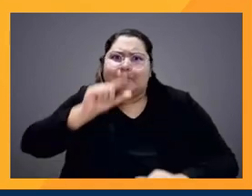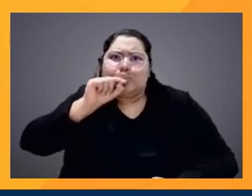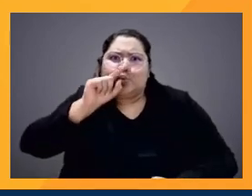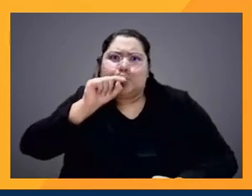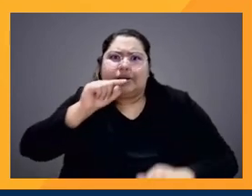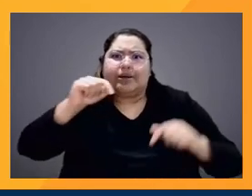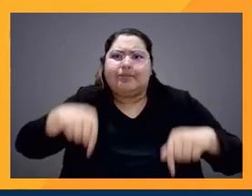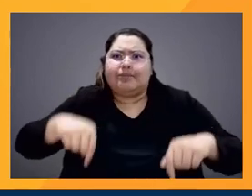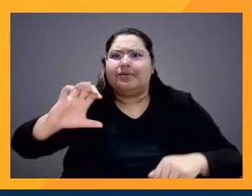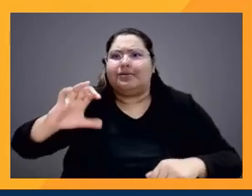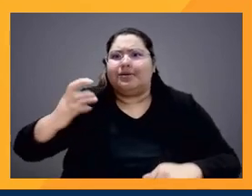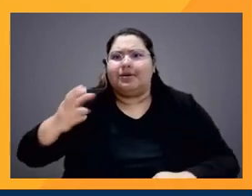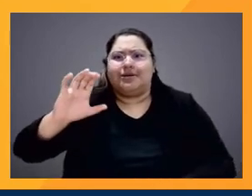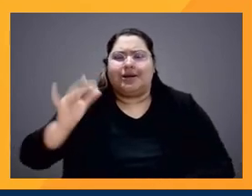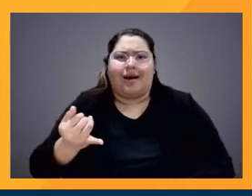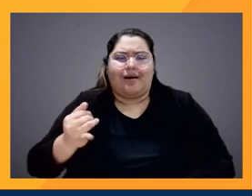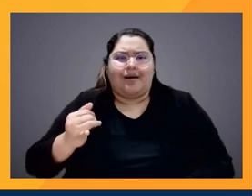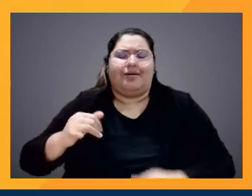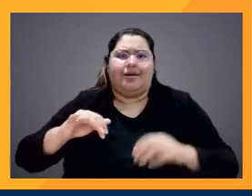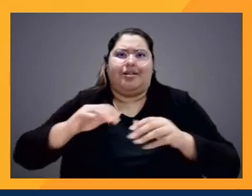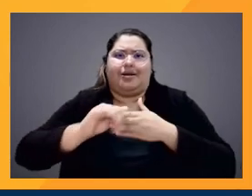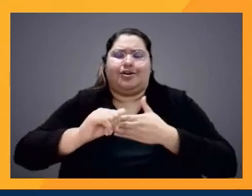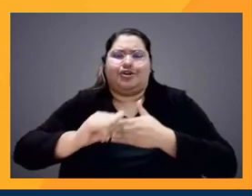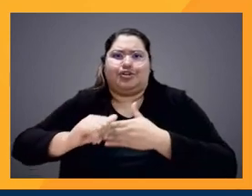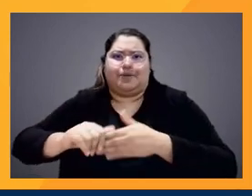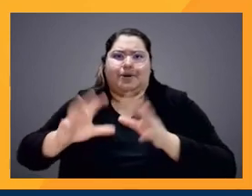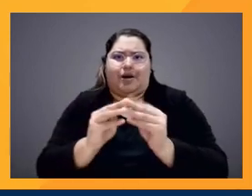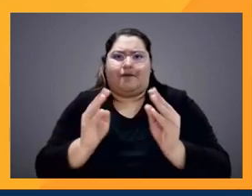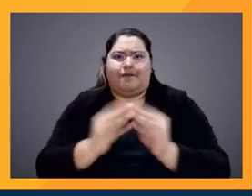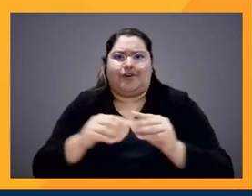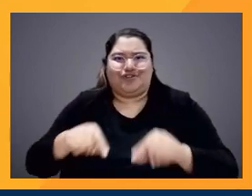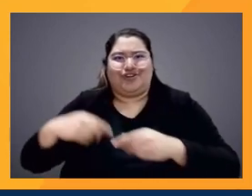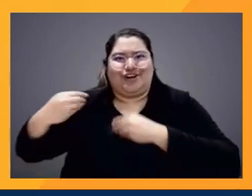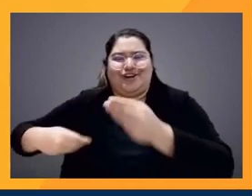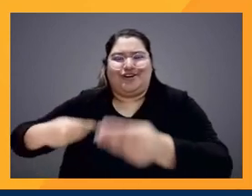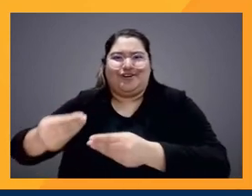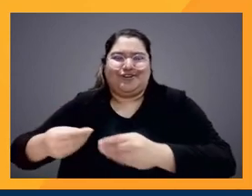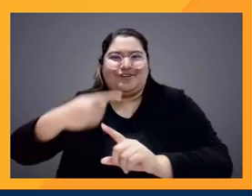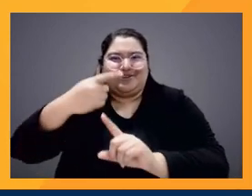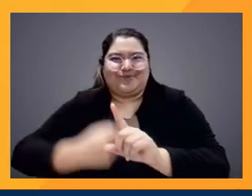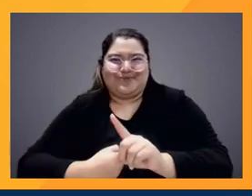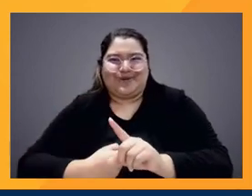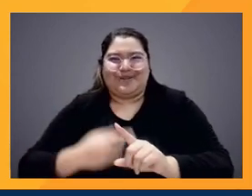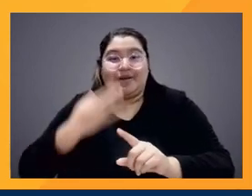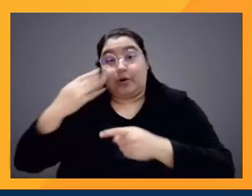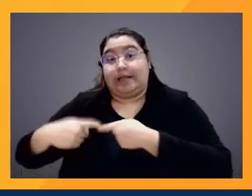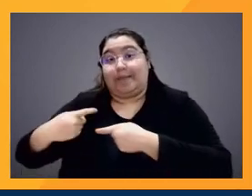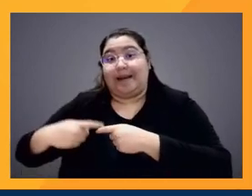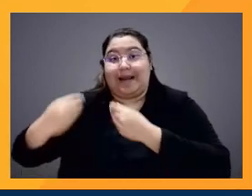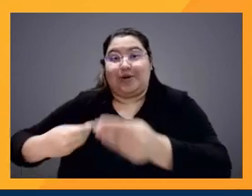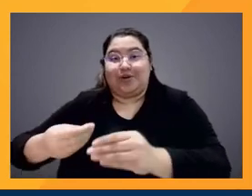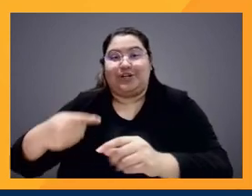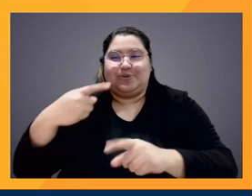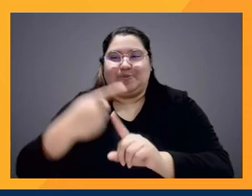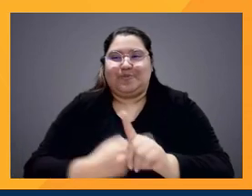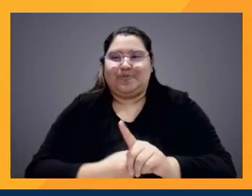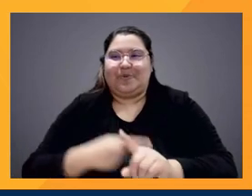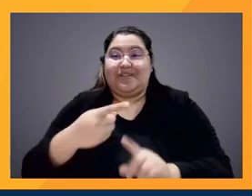and have a happier day or not? And that can mean a lot of things, by the way. So there's a lot to